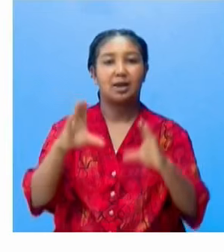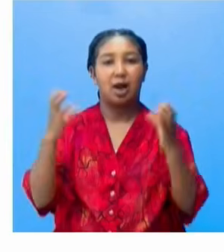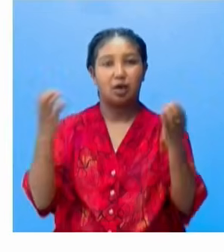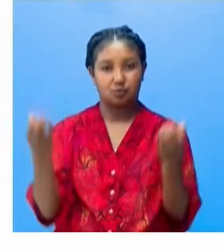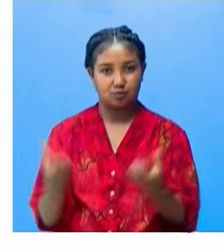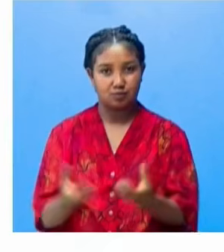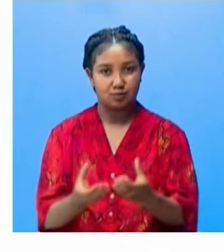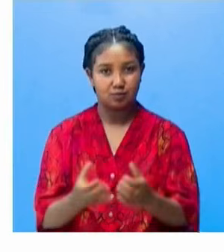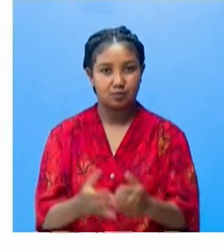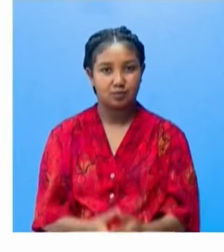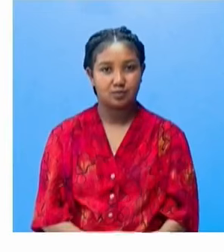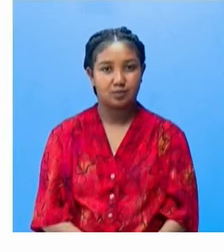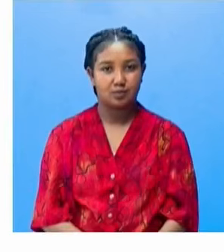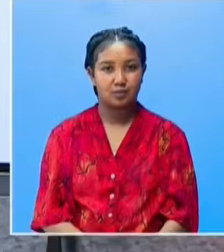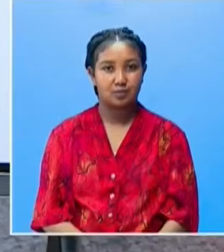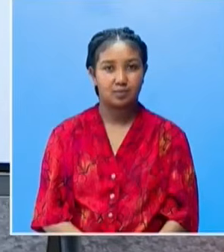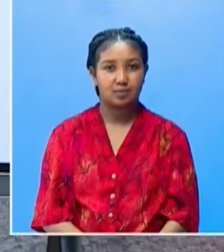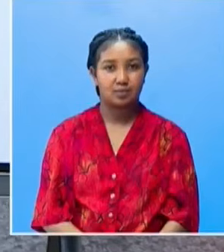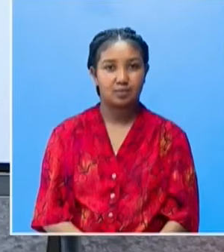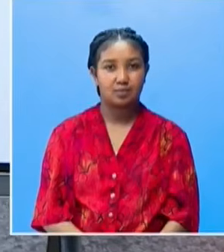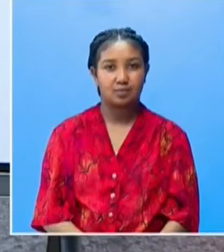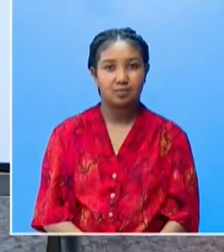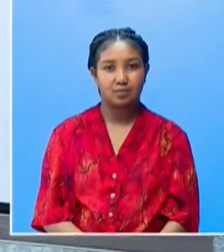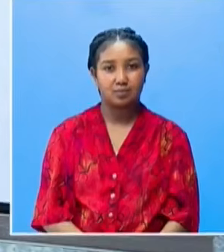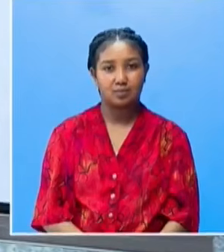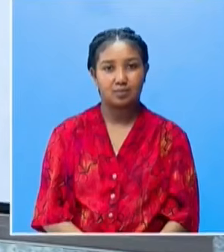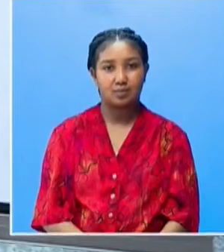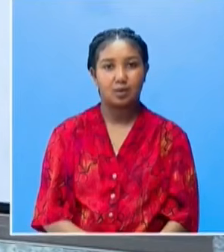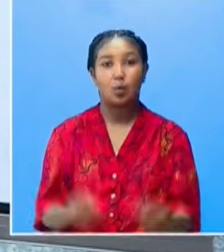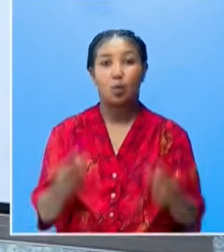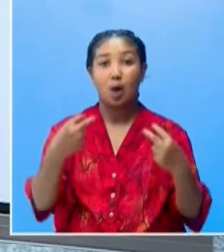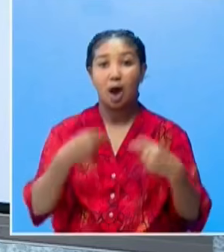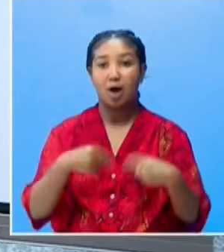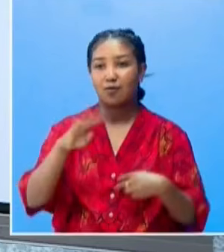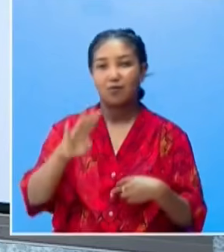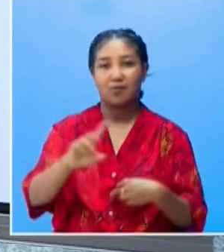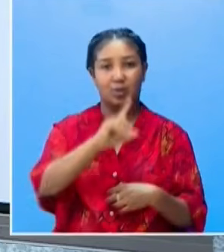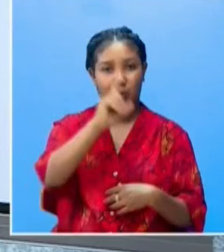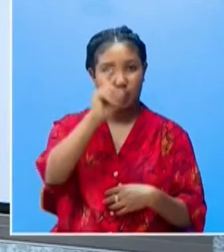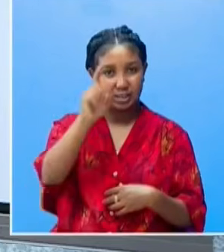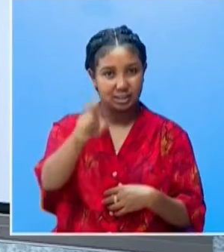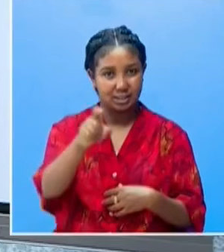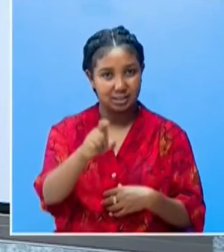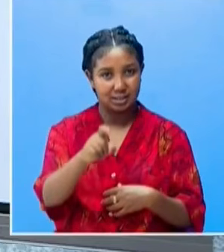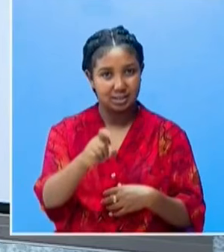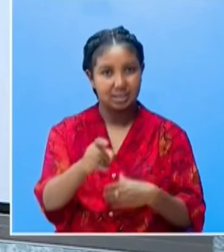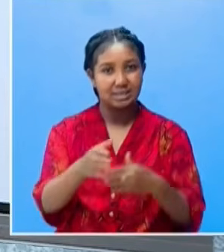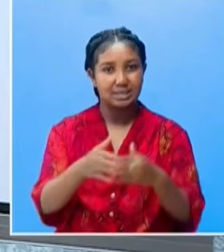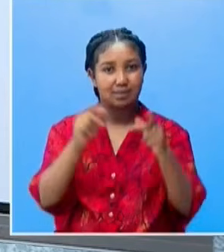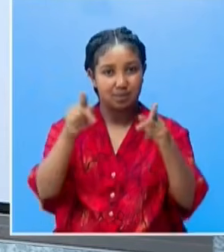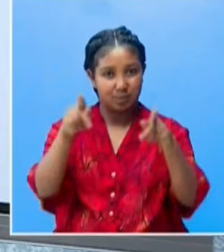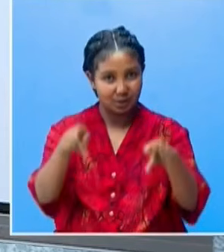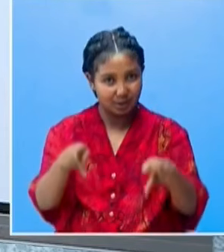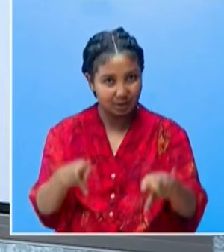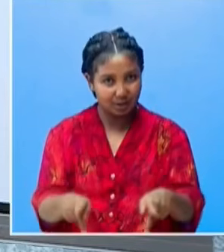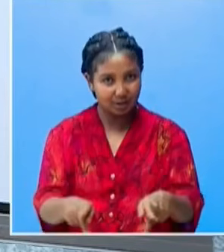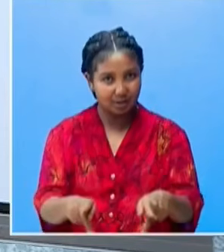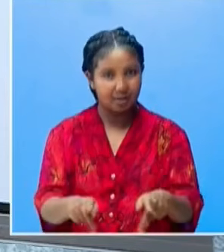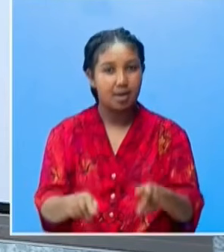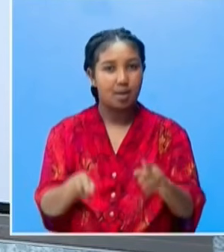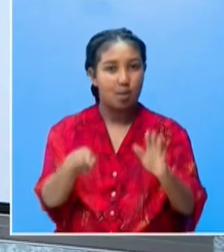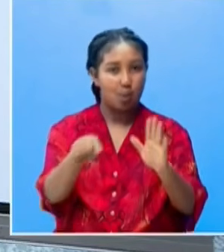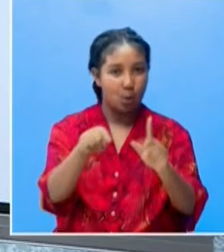classroom. Here we go. We have 4 questions that has with simple present,